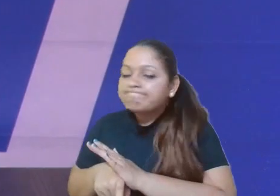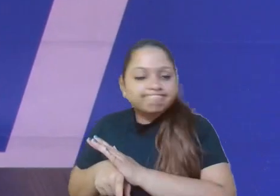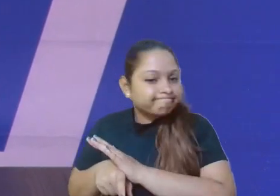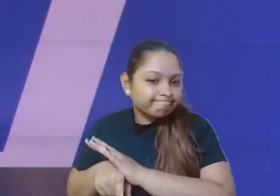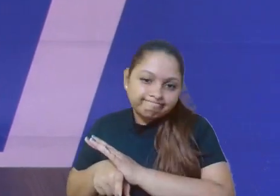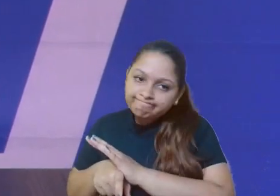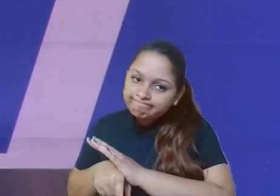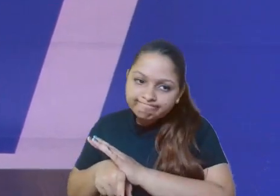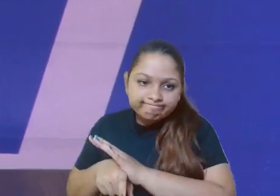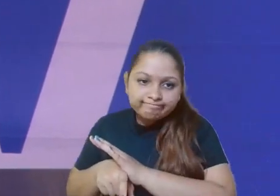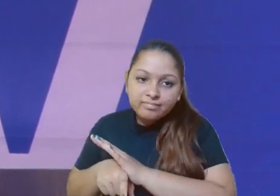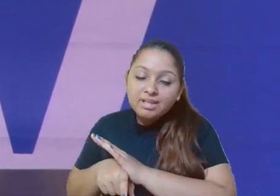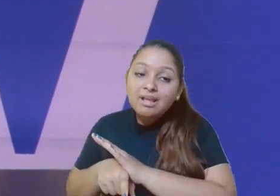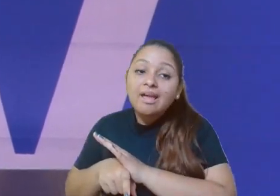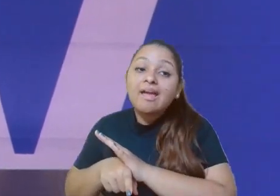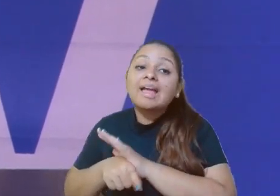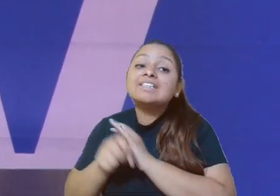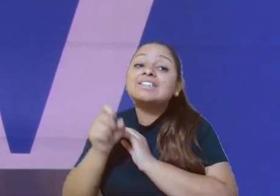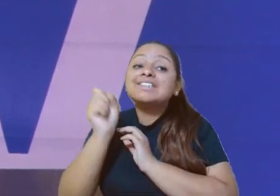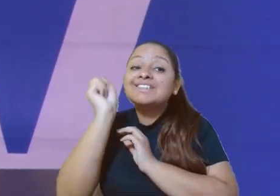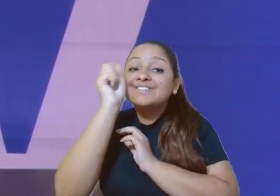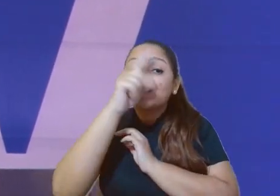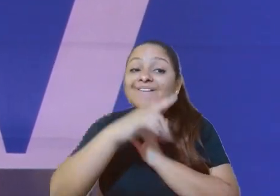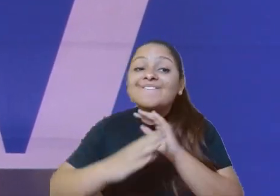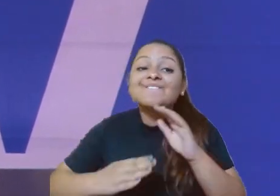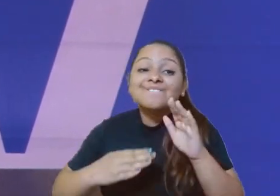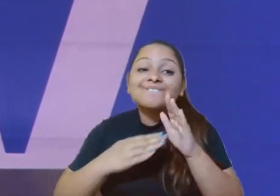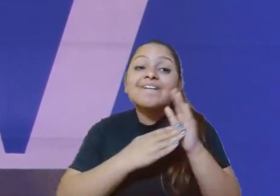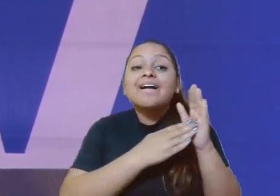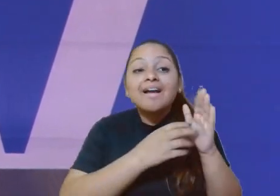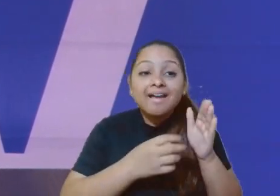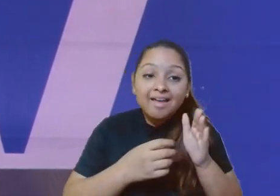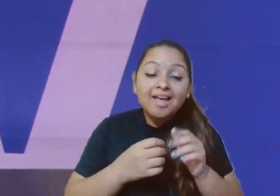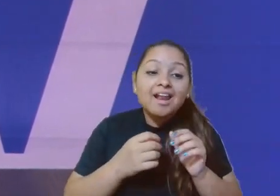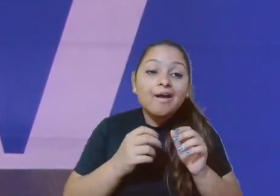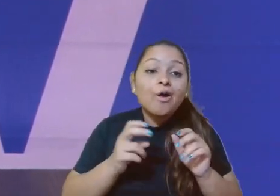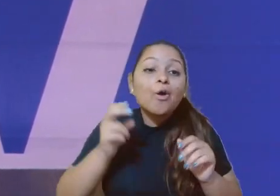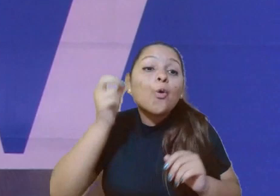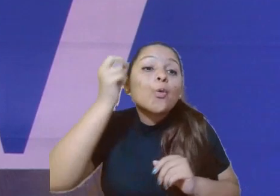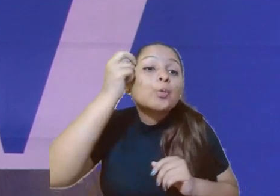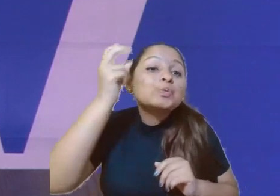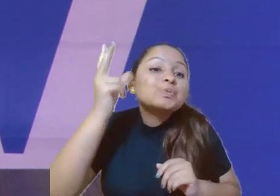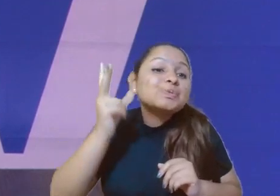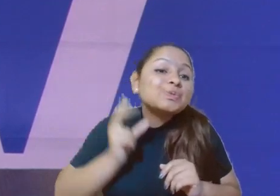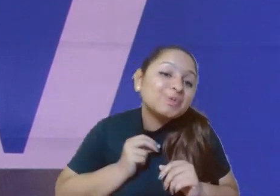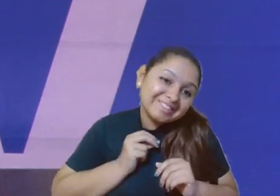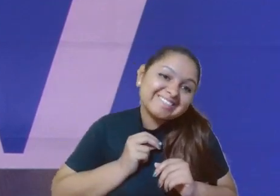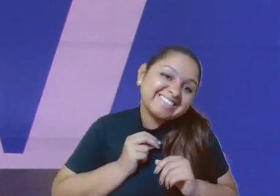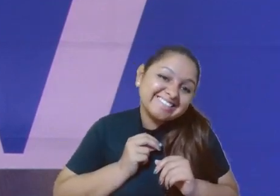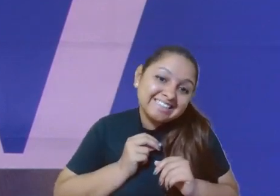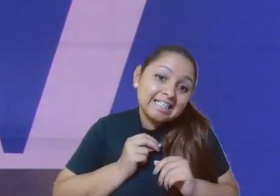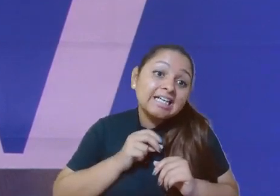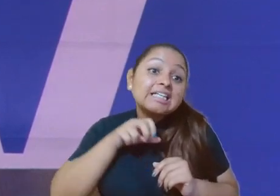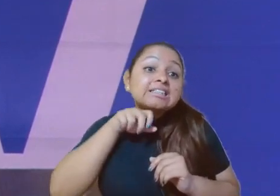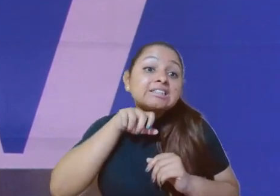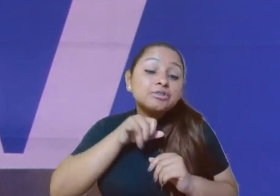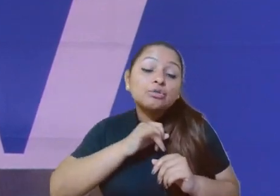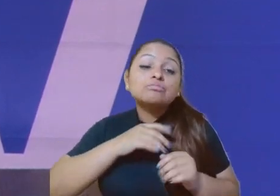cultural challenge. We only can build real partnerships if we